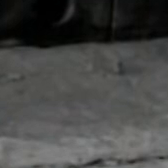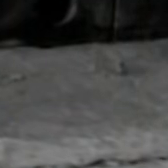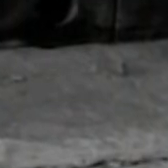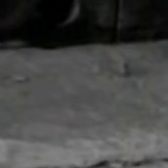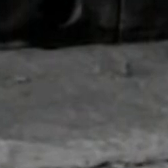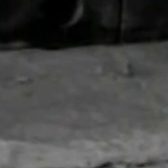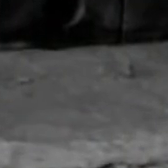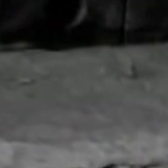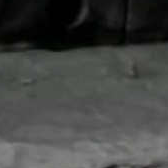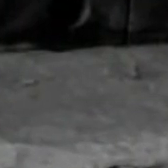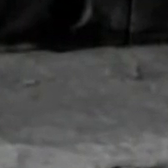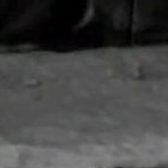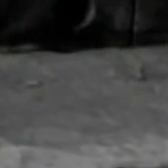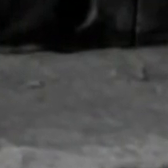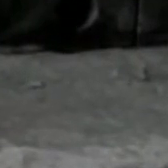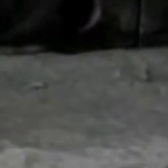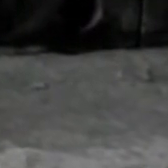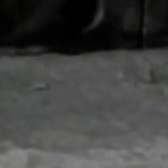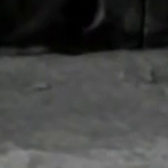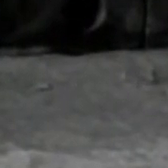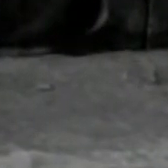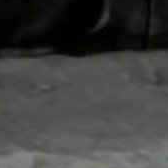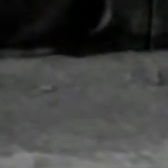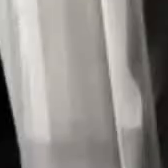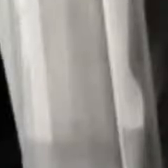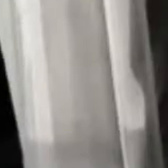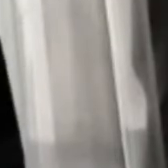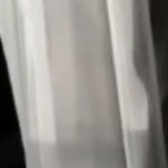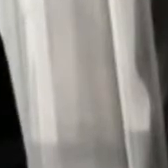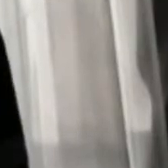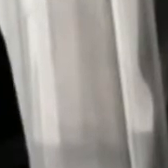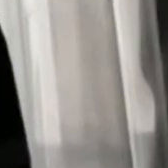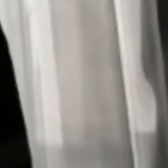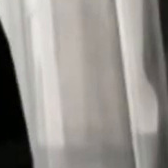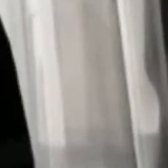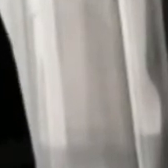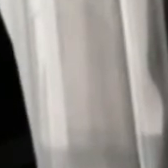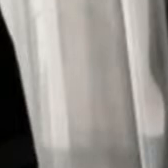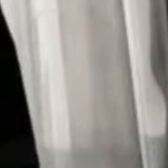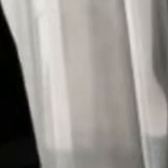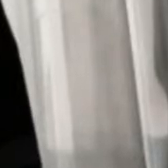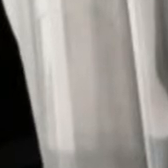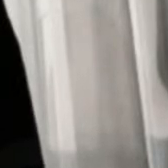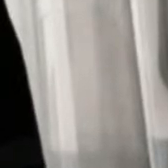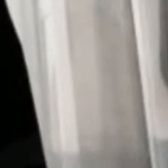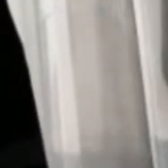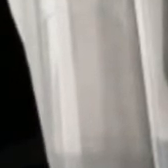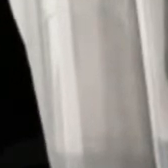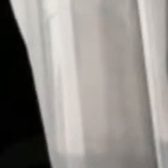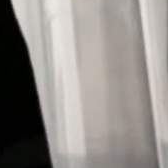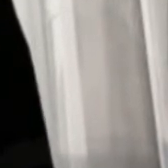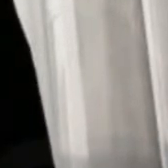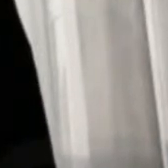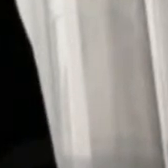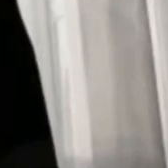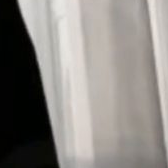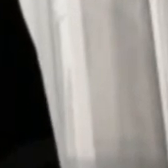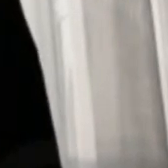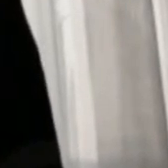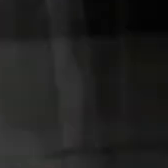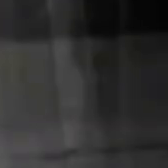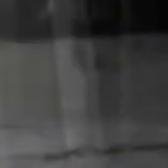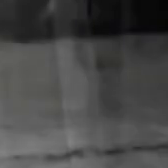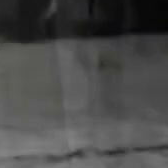yale mnayoyapitia, hata yawe magumu kiasi gani, yote yatapita. La msingi ni kuweka